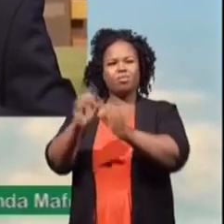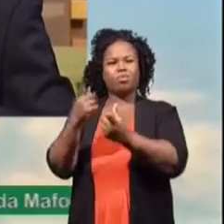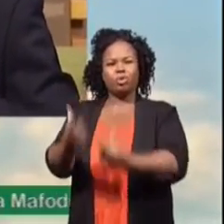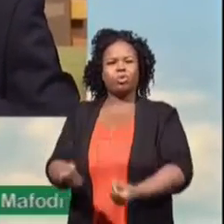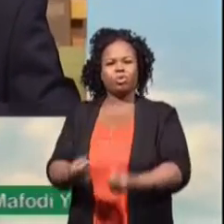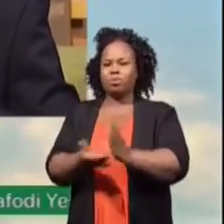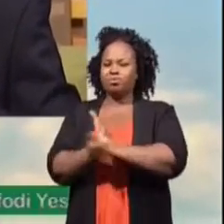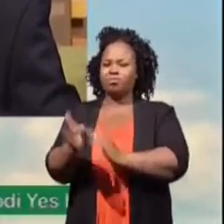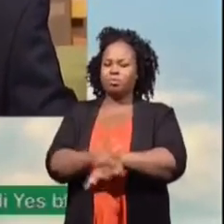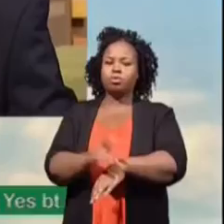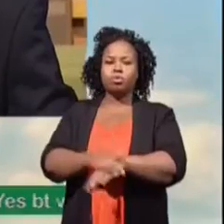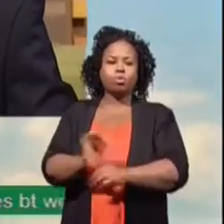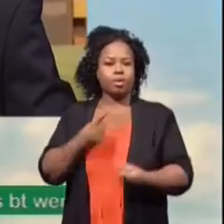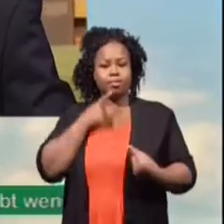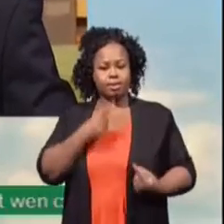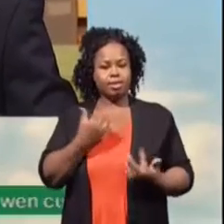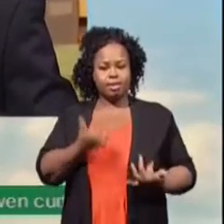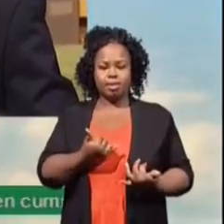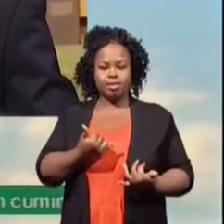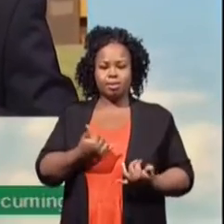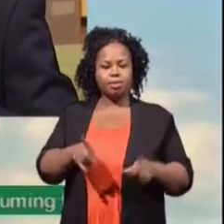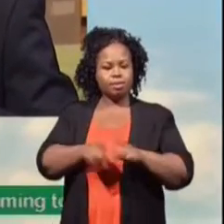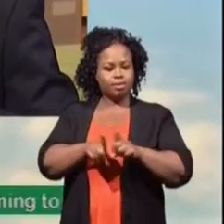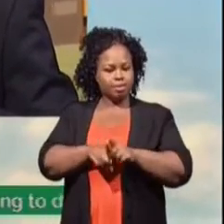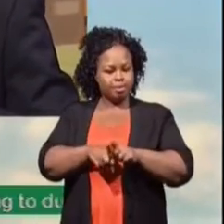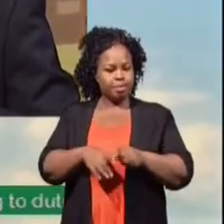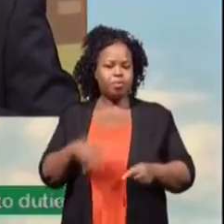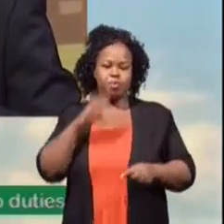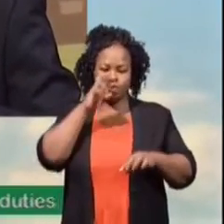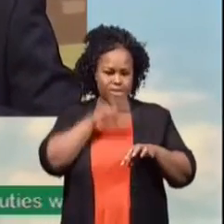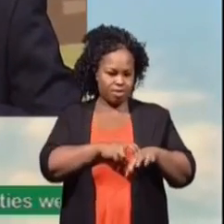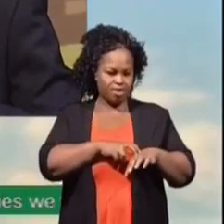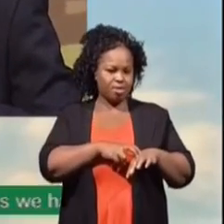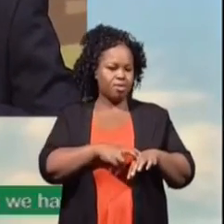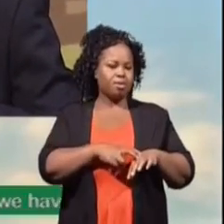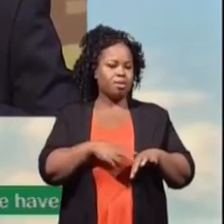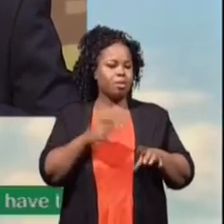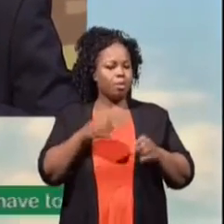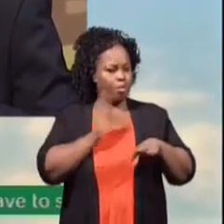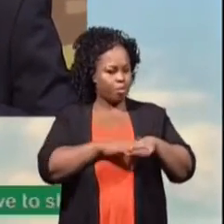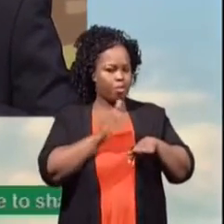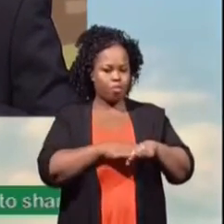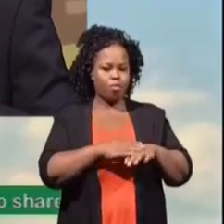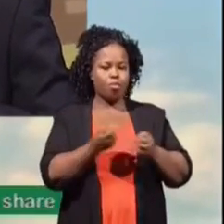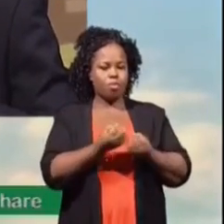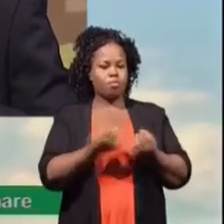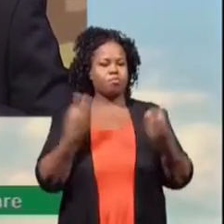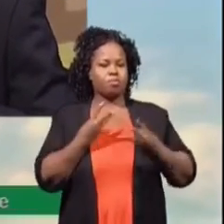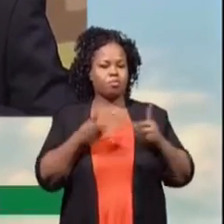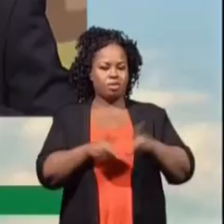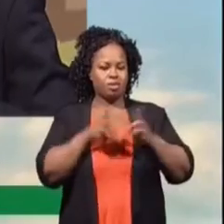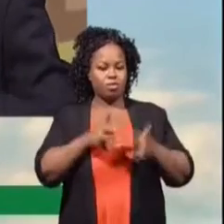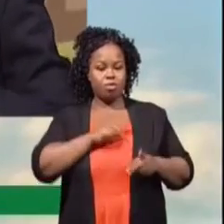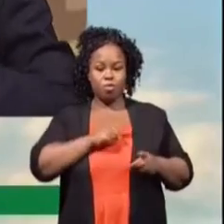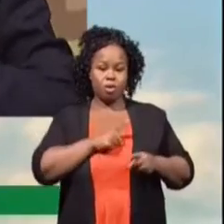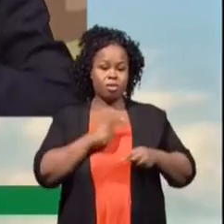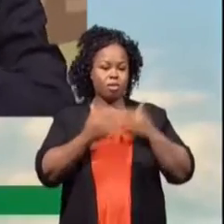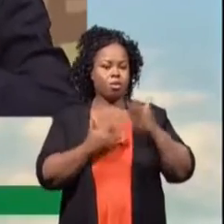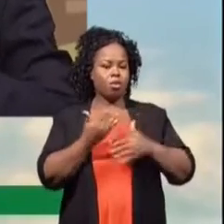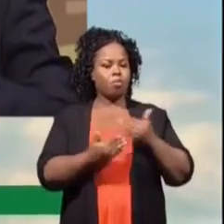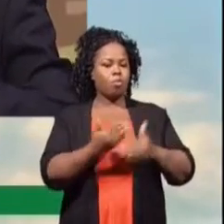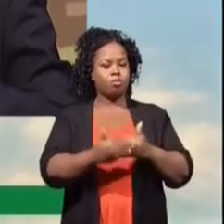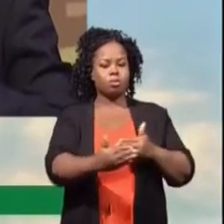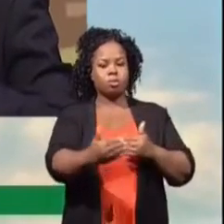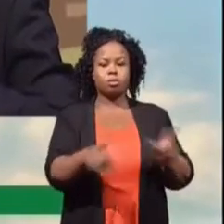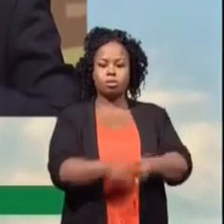cha ezakhe uzoshaya into engishoyo kamo warabutswa hawo then we need to have those individuals and because it's not a